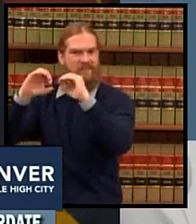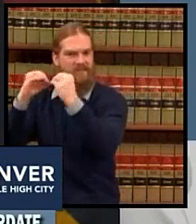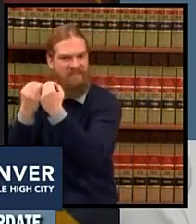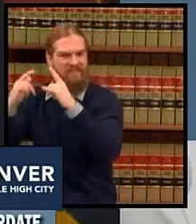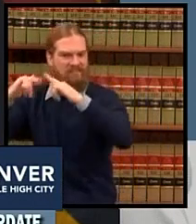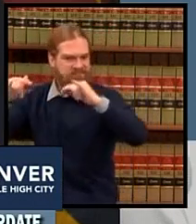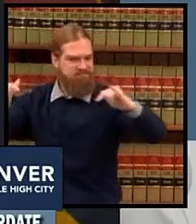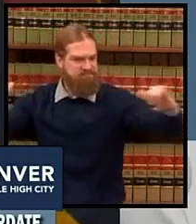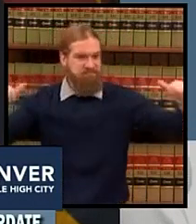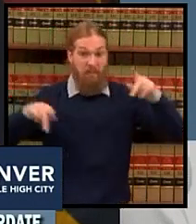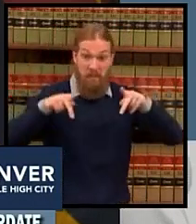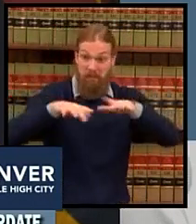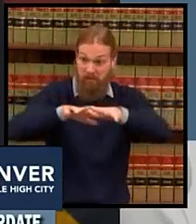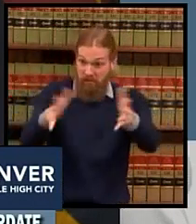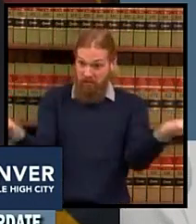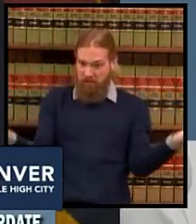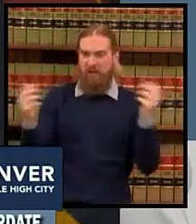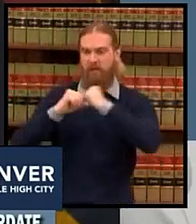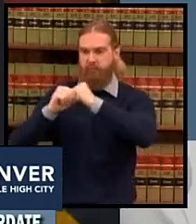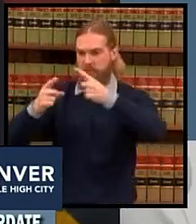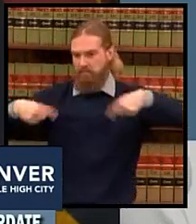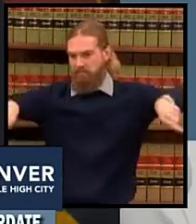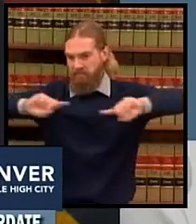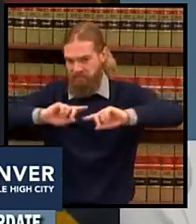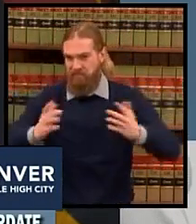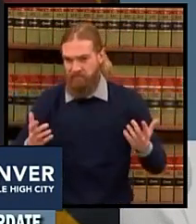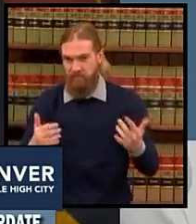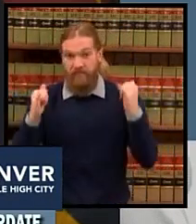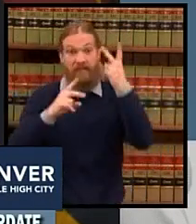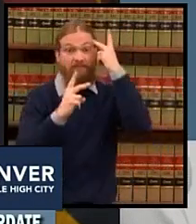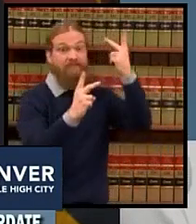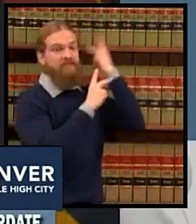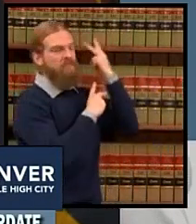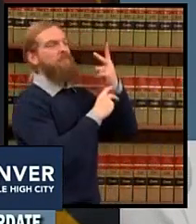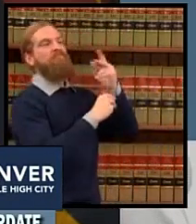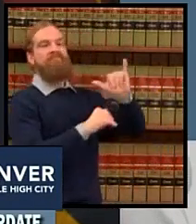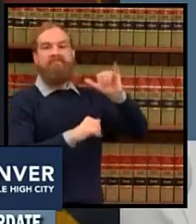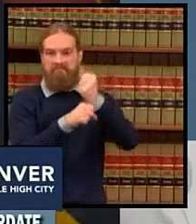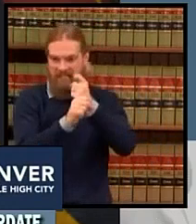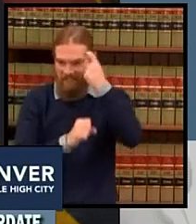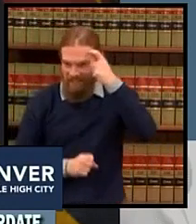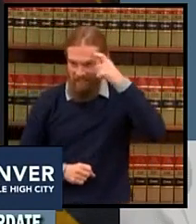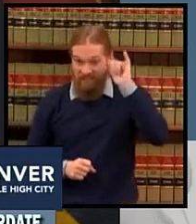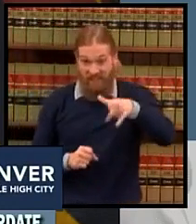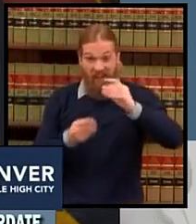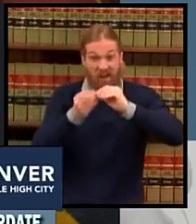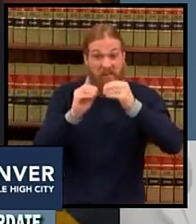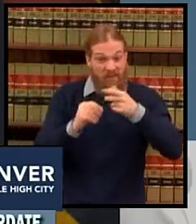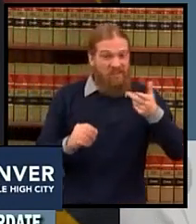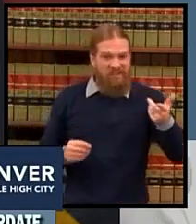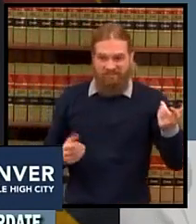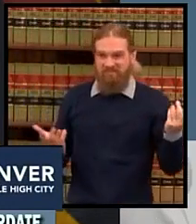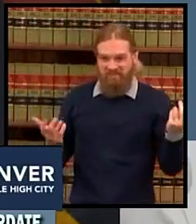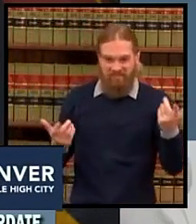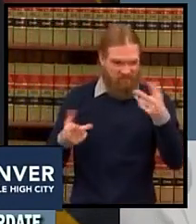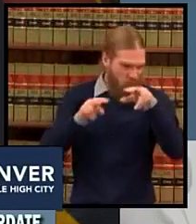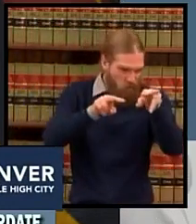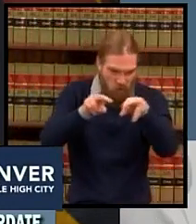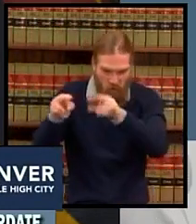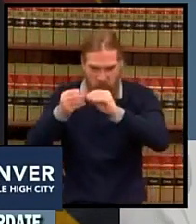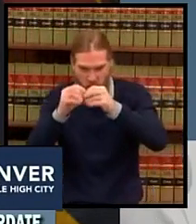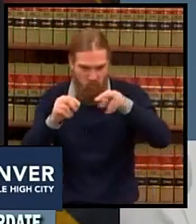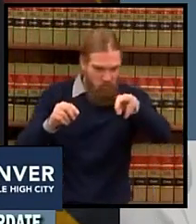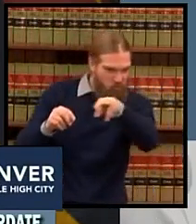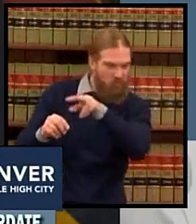controls. Knowing more now, it makes sense to raise those capacity limits every step of the way. Having said that, one